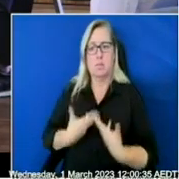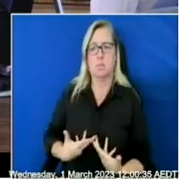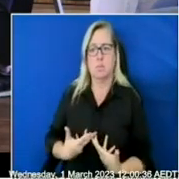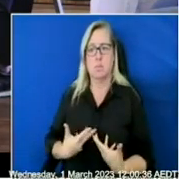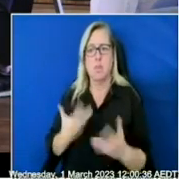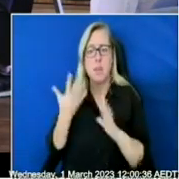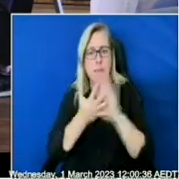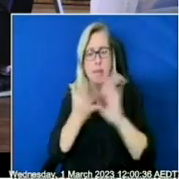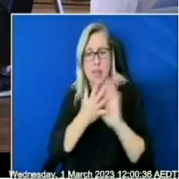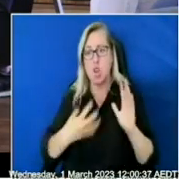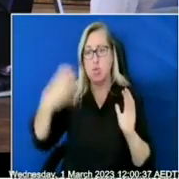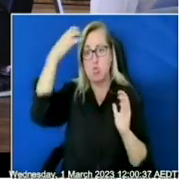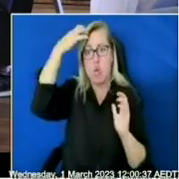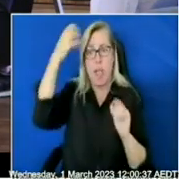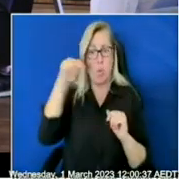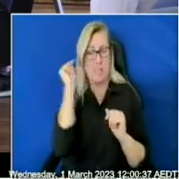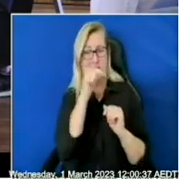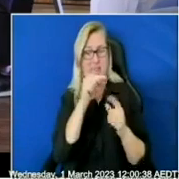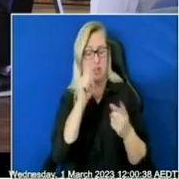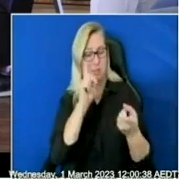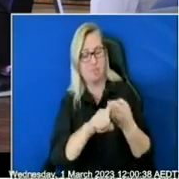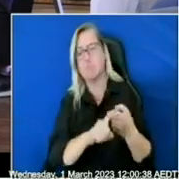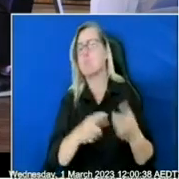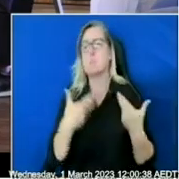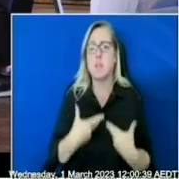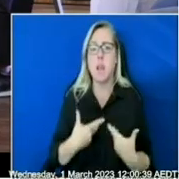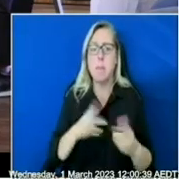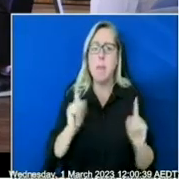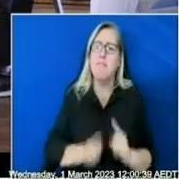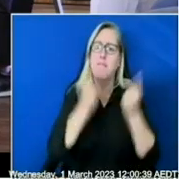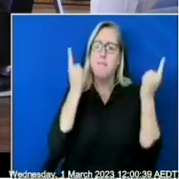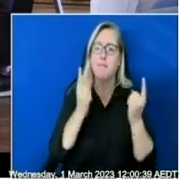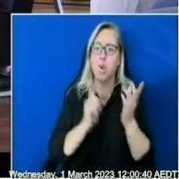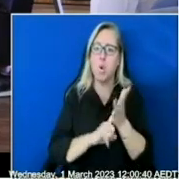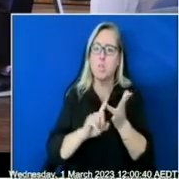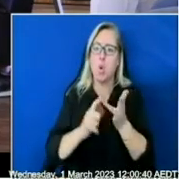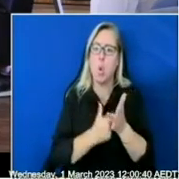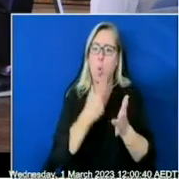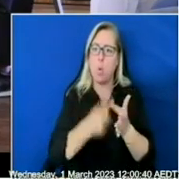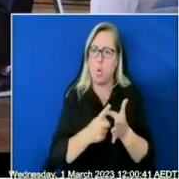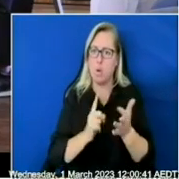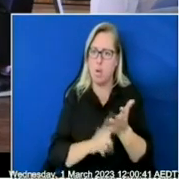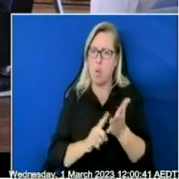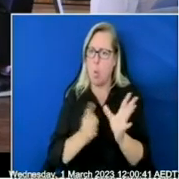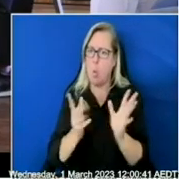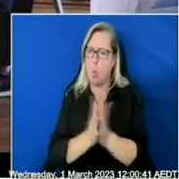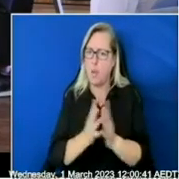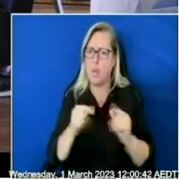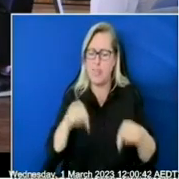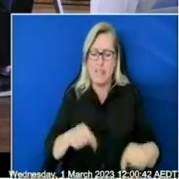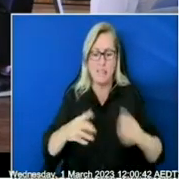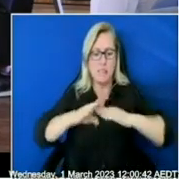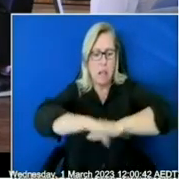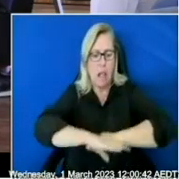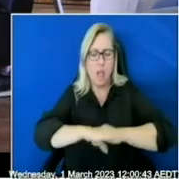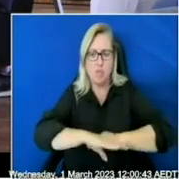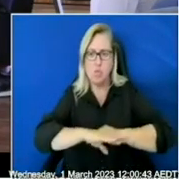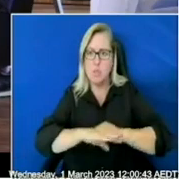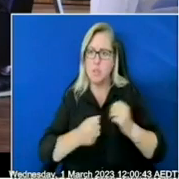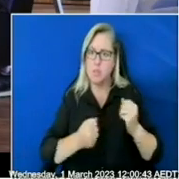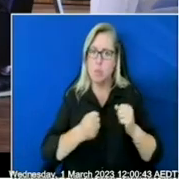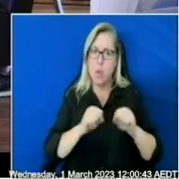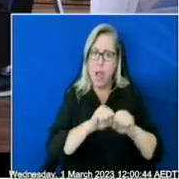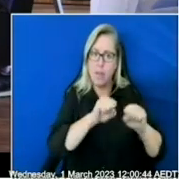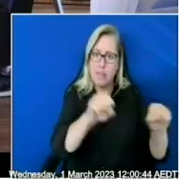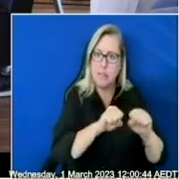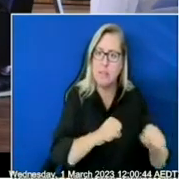our sovereignty, and the more that we have systems that support us, not deny us or exclude us, because that gets us